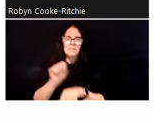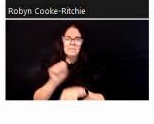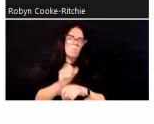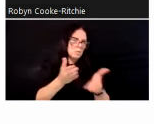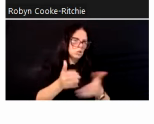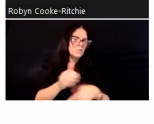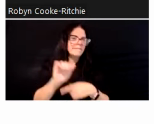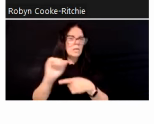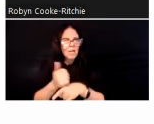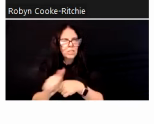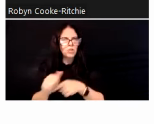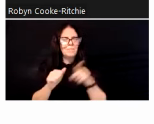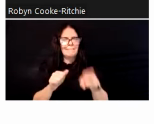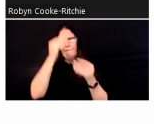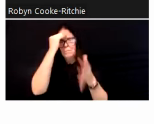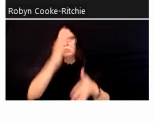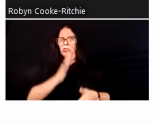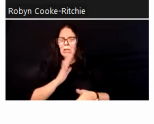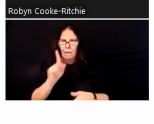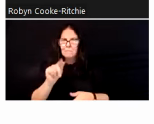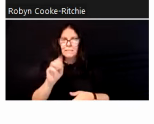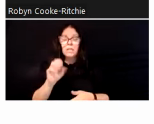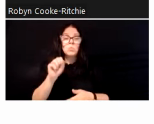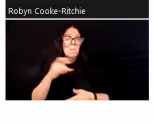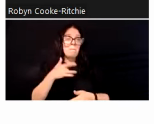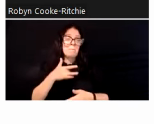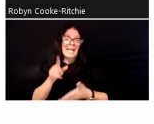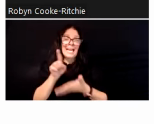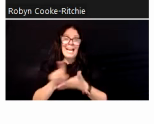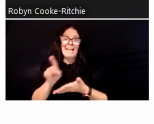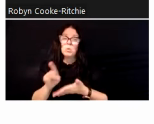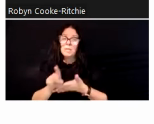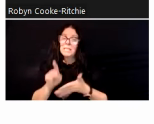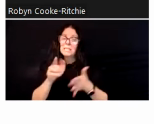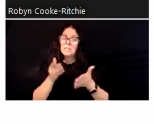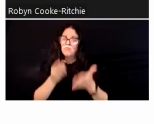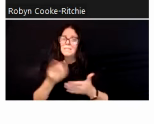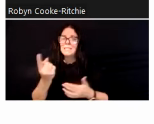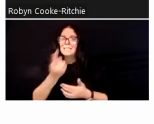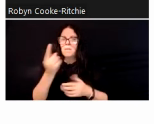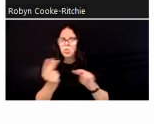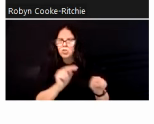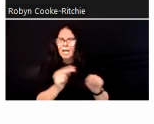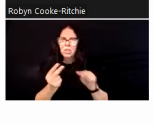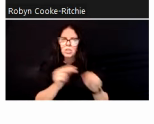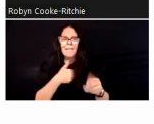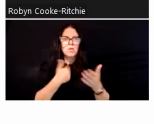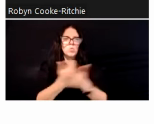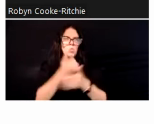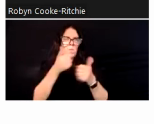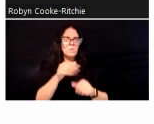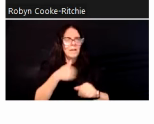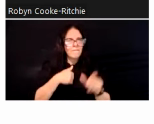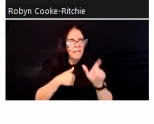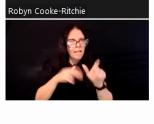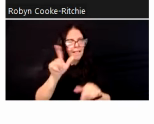apprenticeship. So at least once a week, someone in your organization should be checking the new postings link here on the left to see if